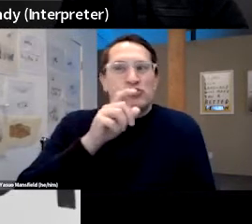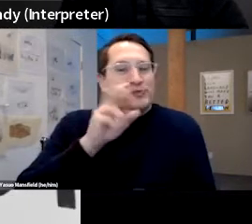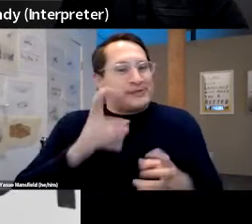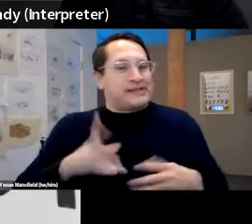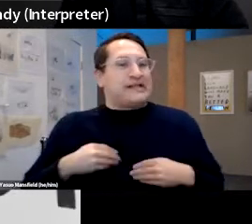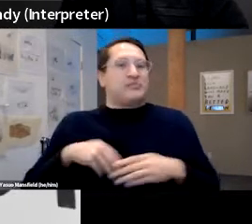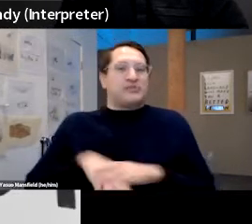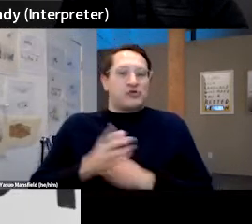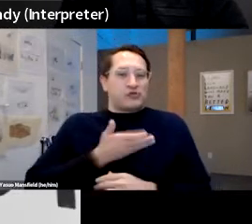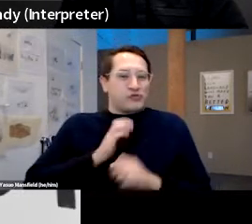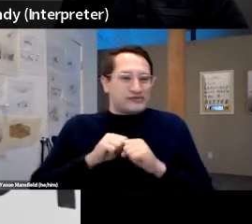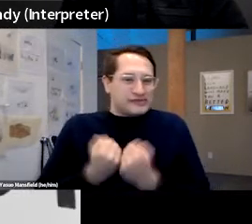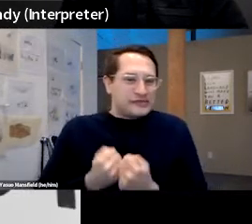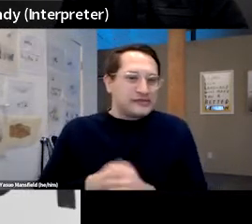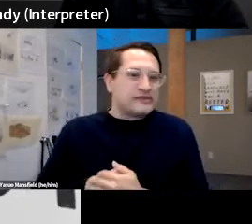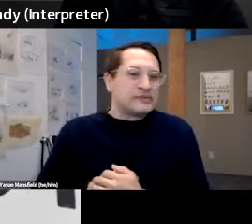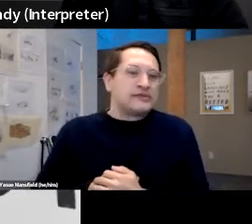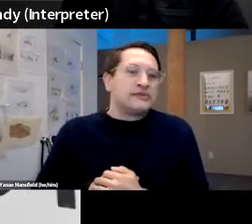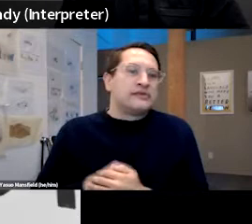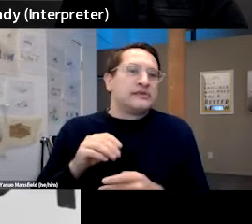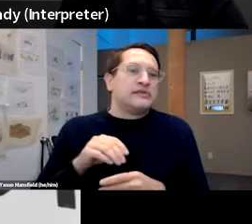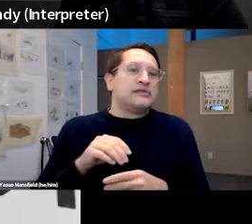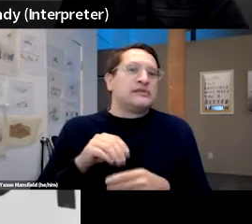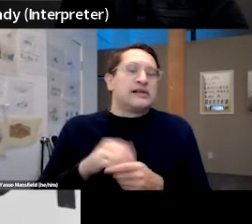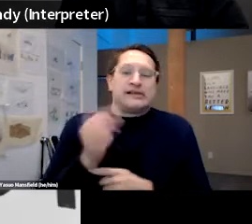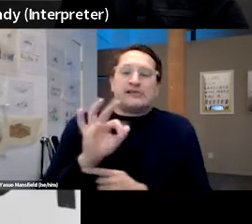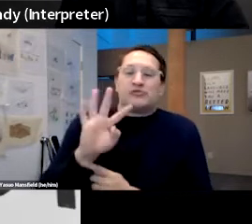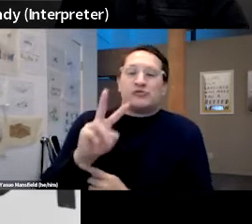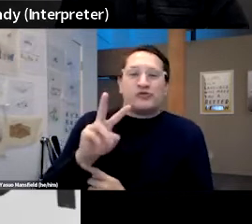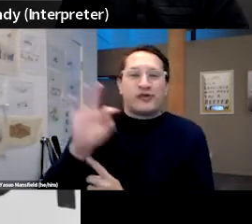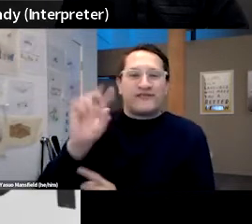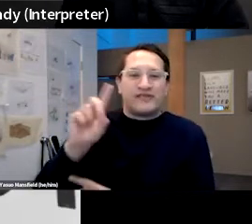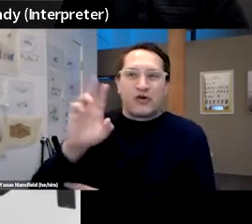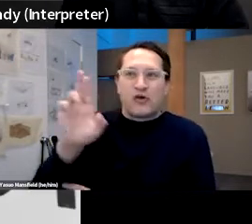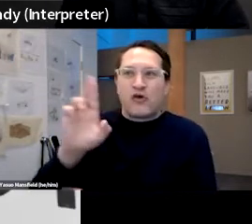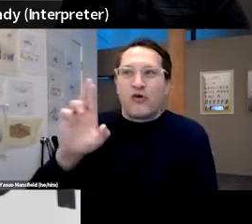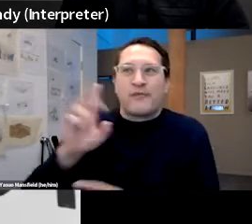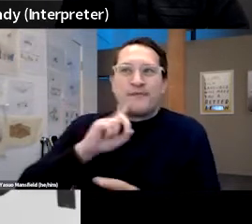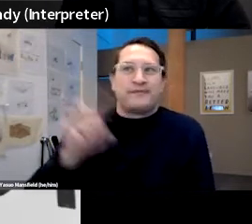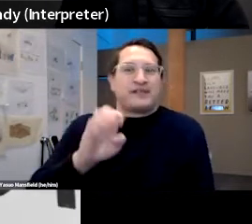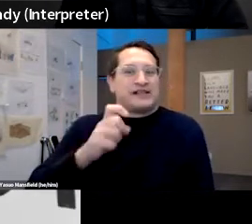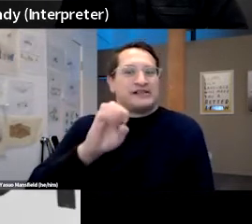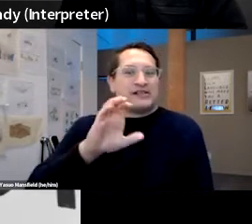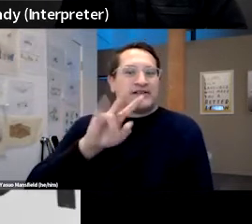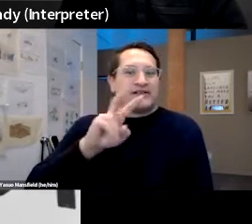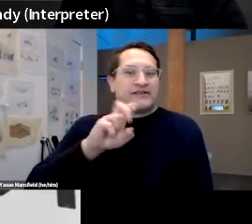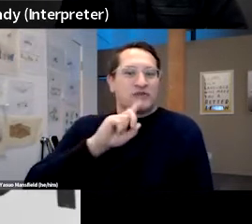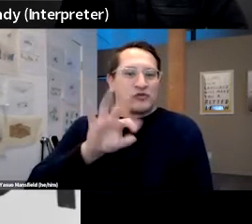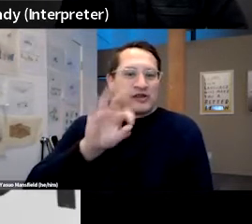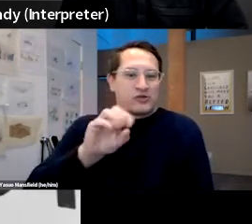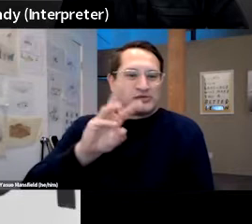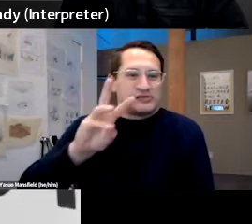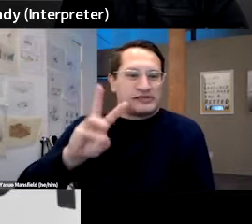marginalizes people and determines who is accepted in our society. In 42, FDR